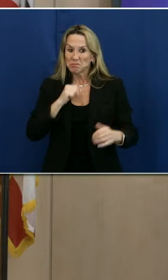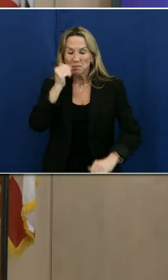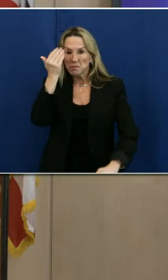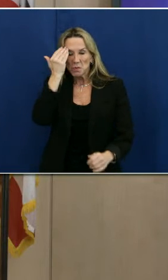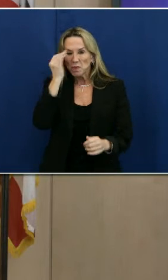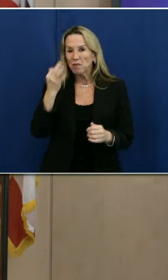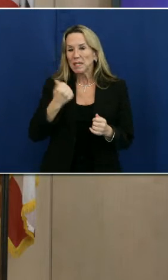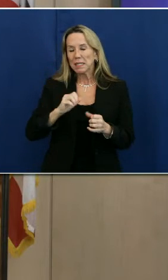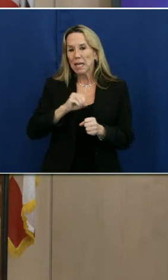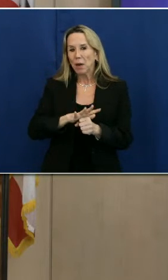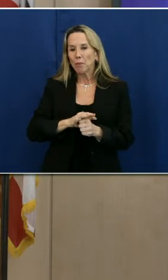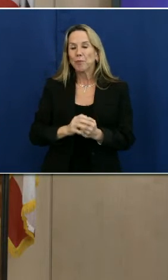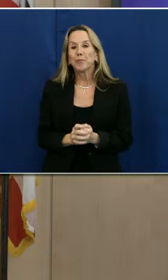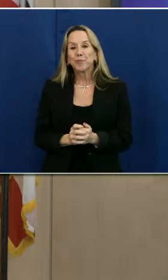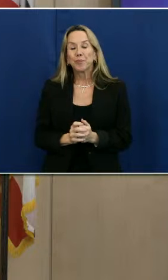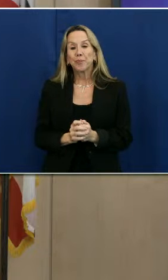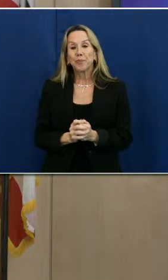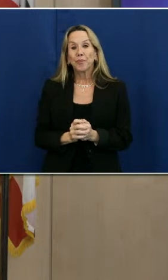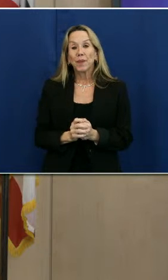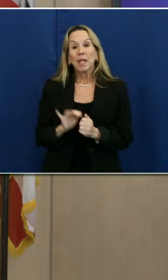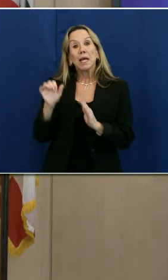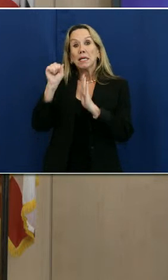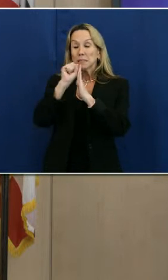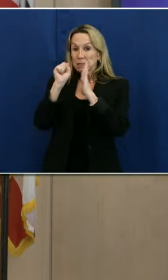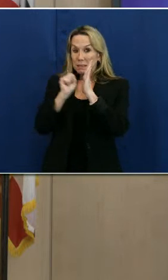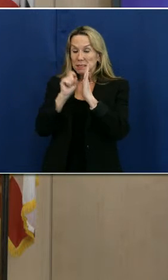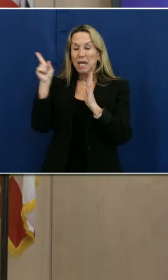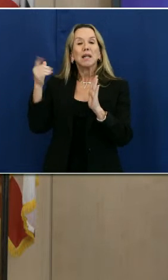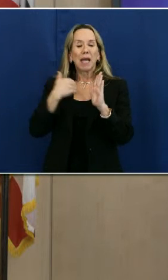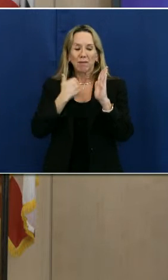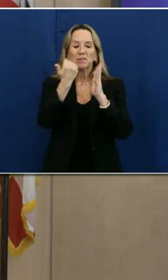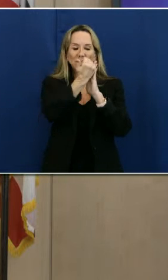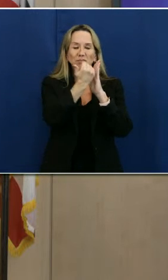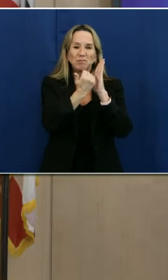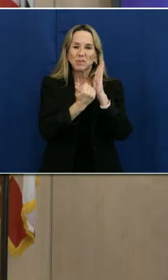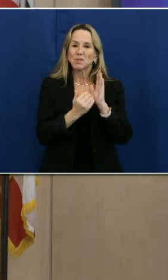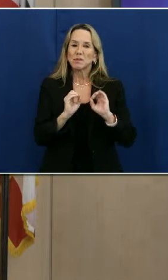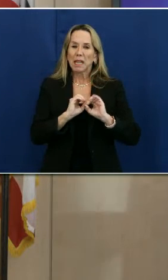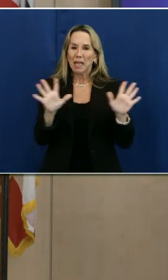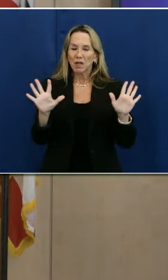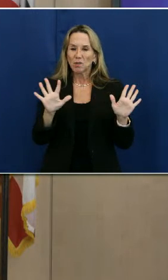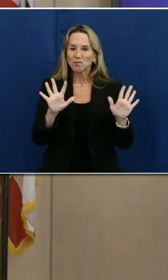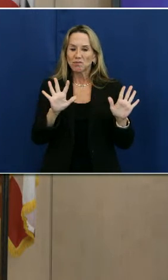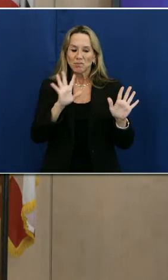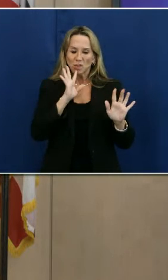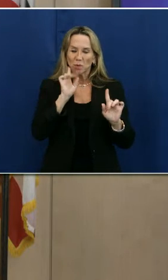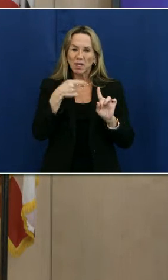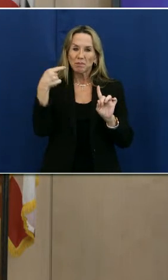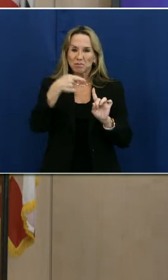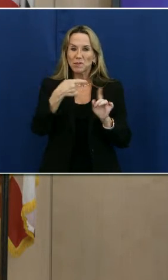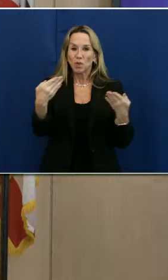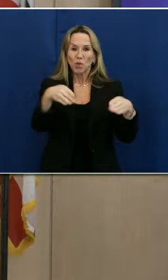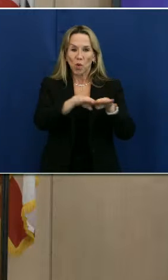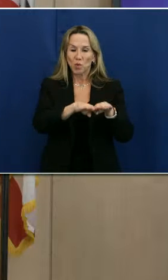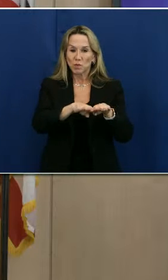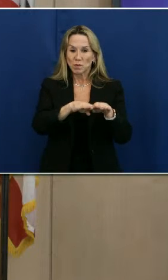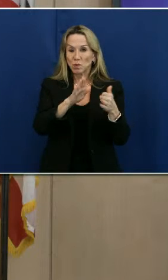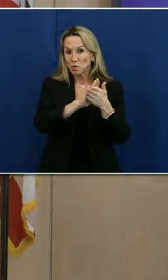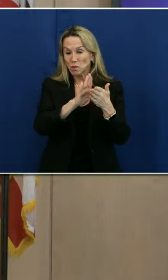setting. The state, though, is very clear on the guidance for closure. And as I think,